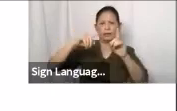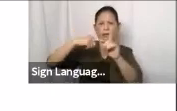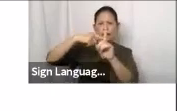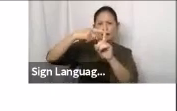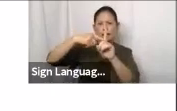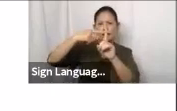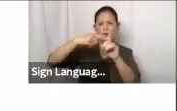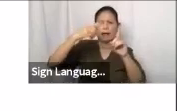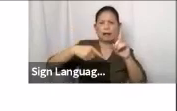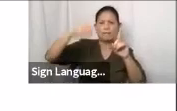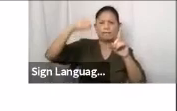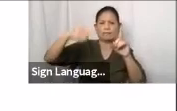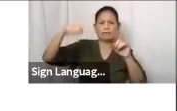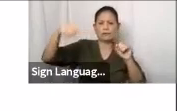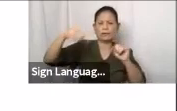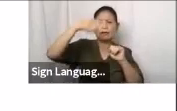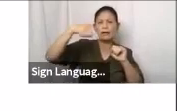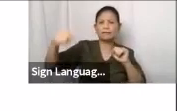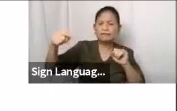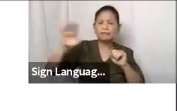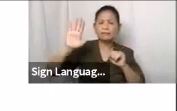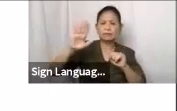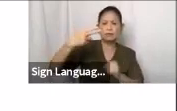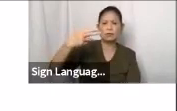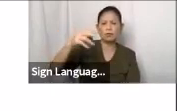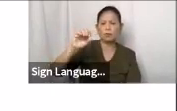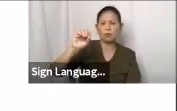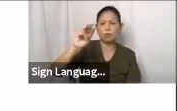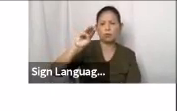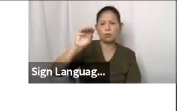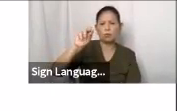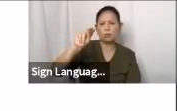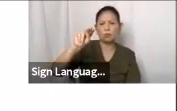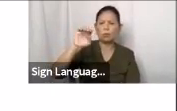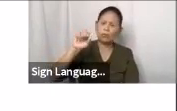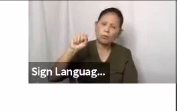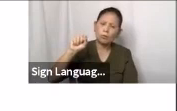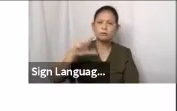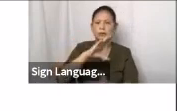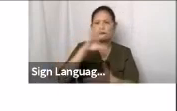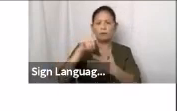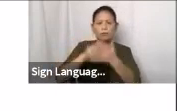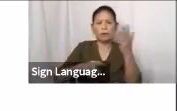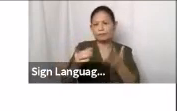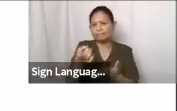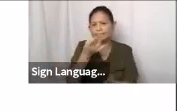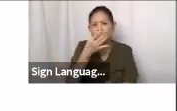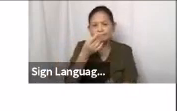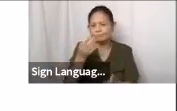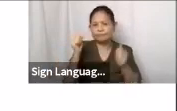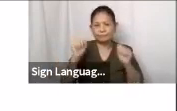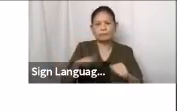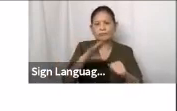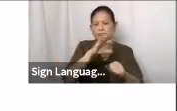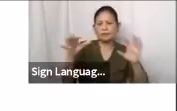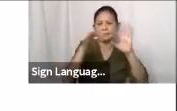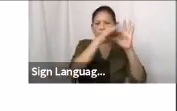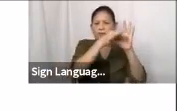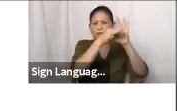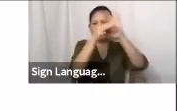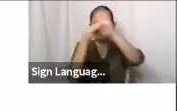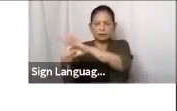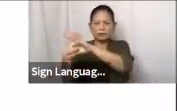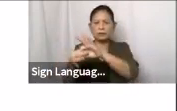different hormones, or according to them the dose can be prescribed. Secondly, we are in linkages with the